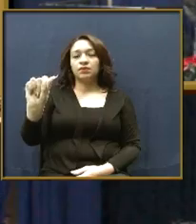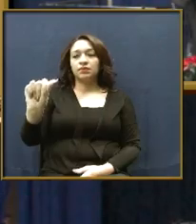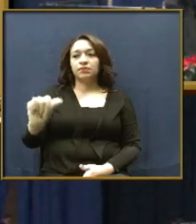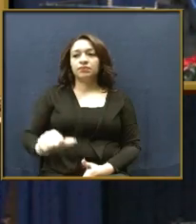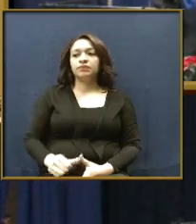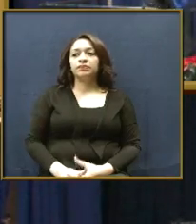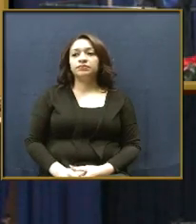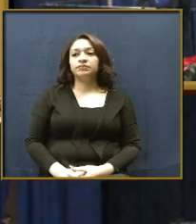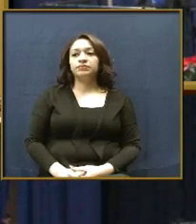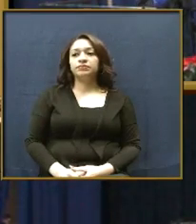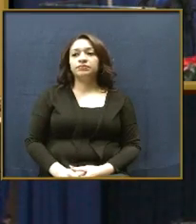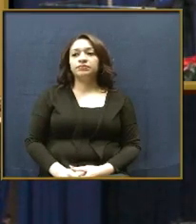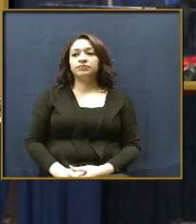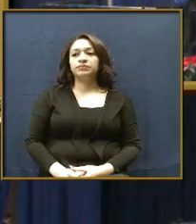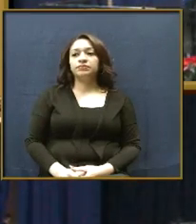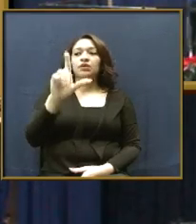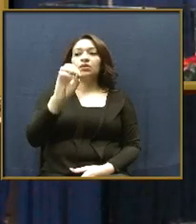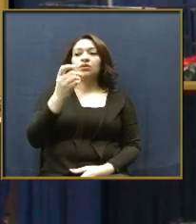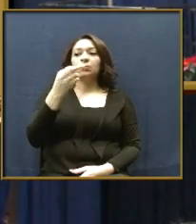Lori.